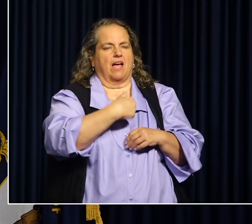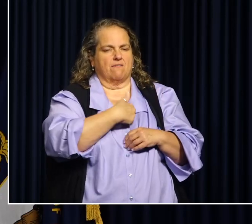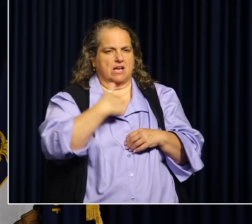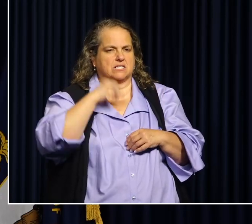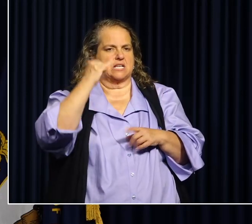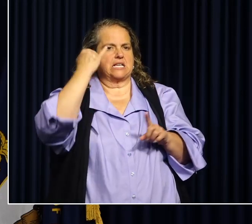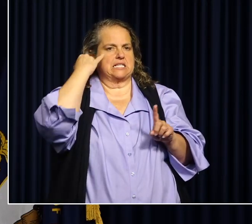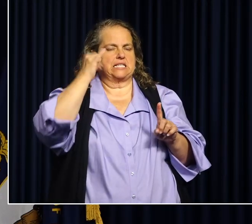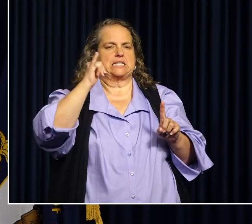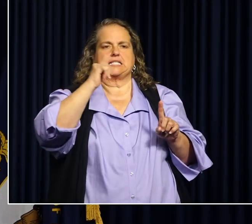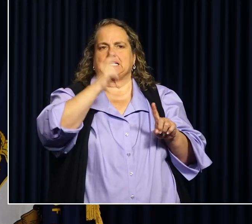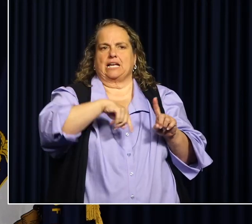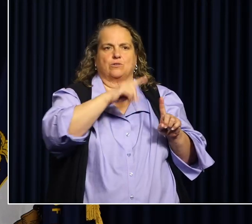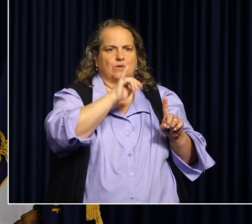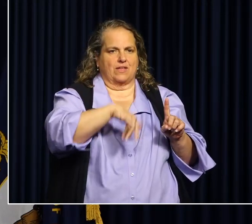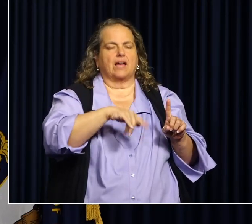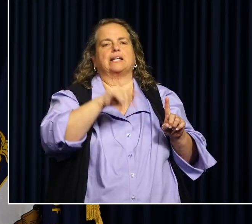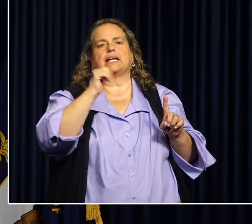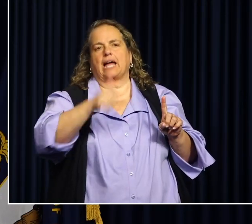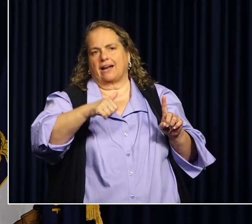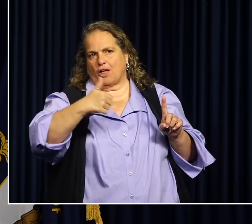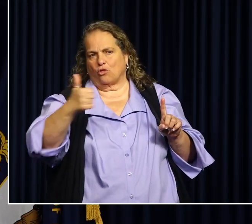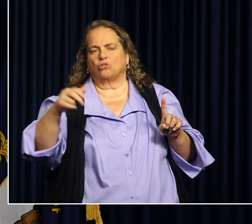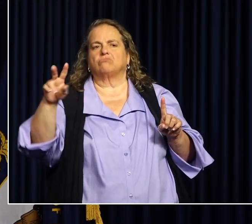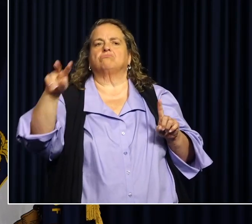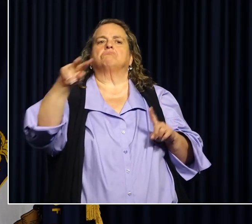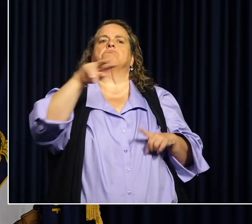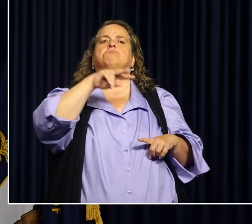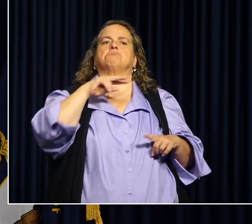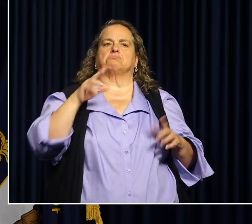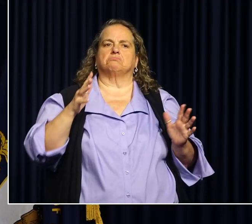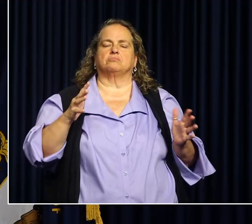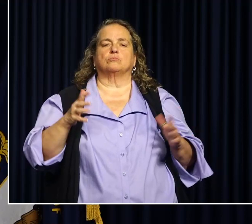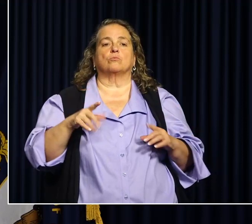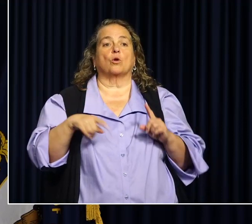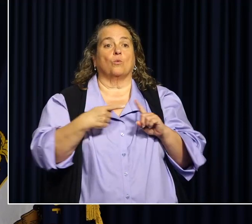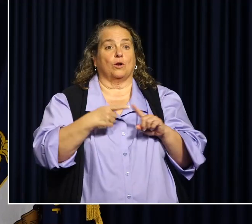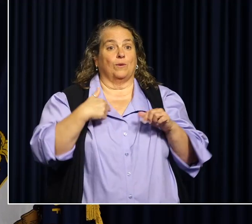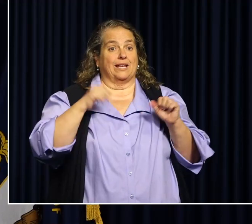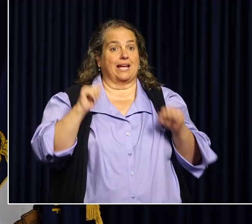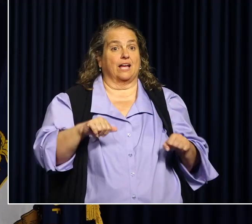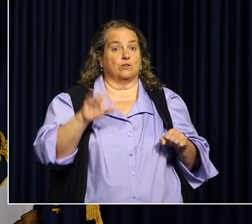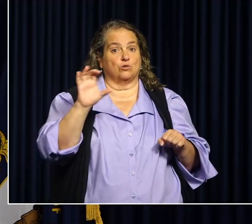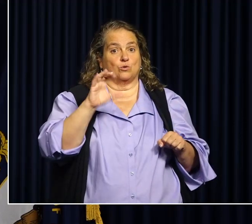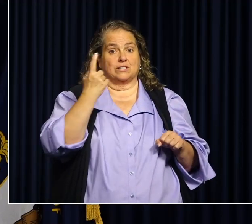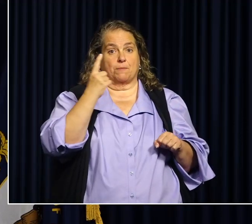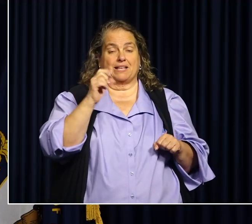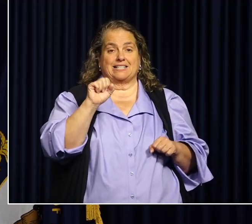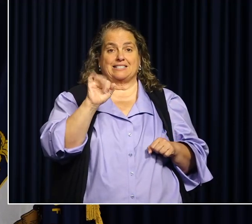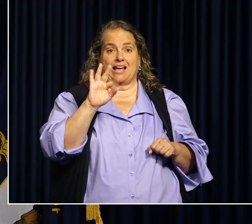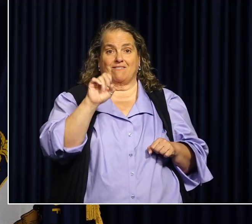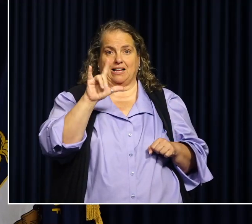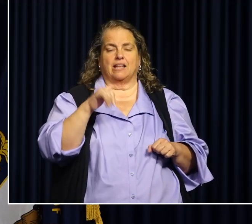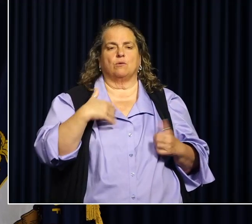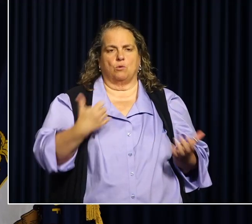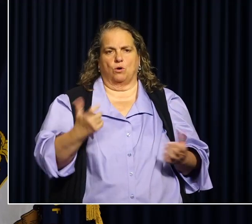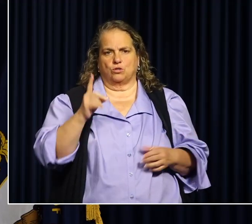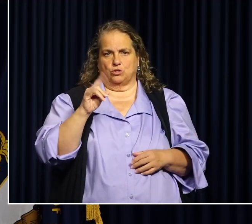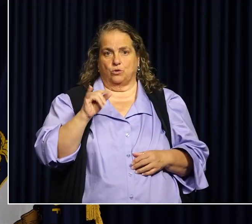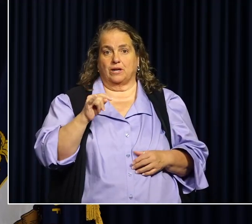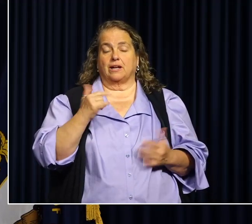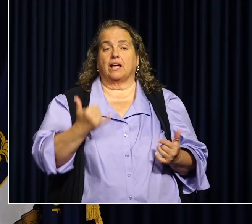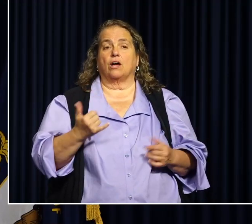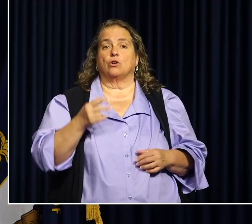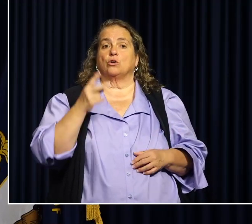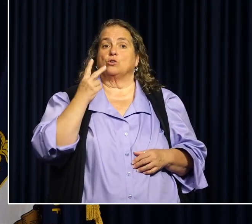background on that. But again, when we can do something safely, we want to be able to do it. Now,